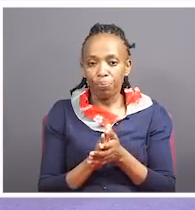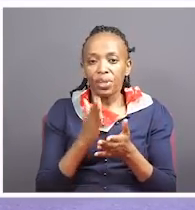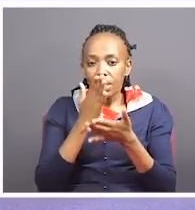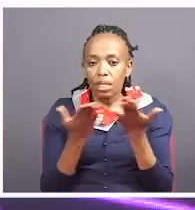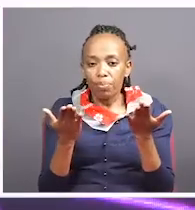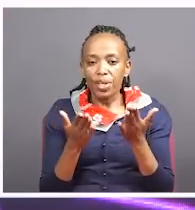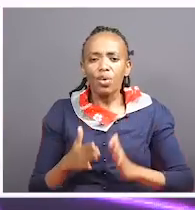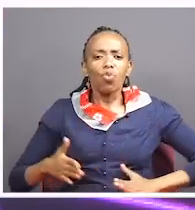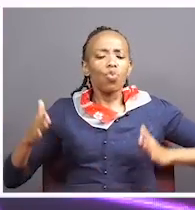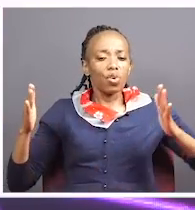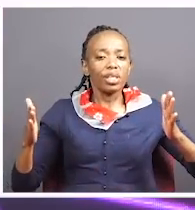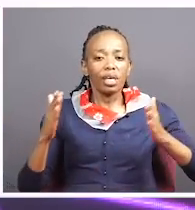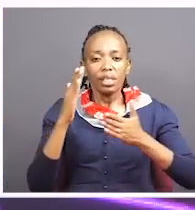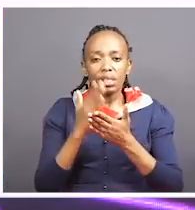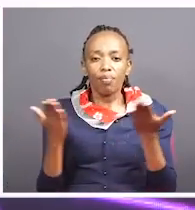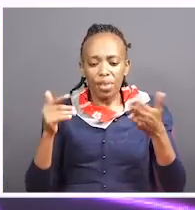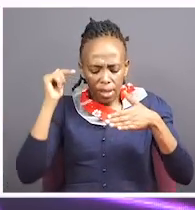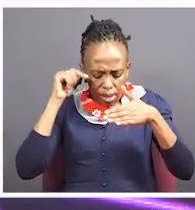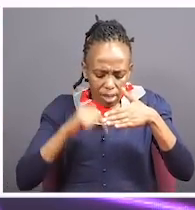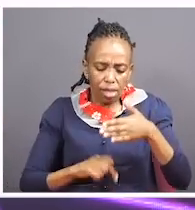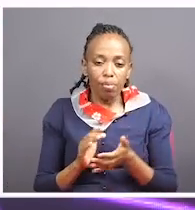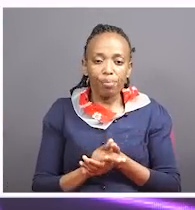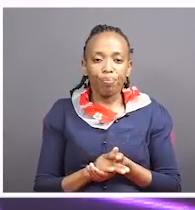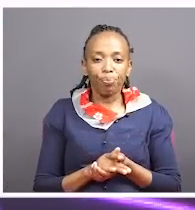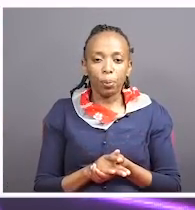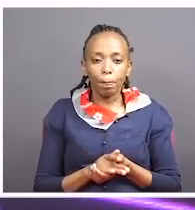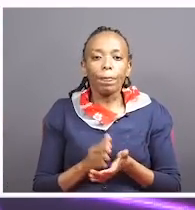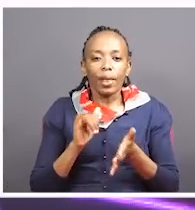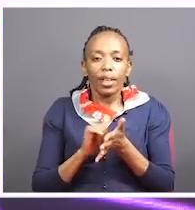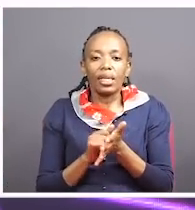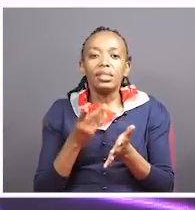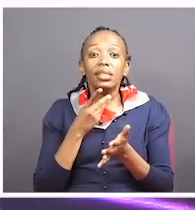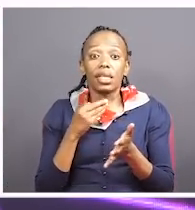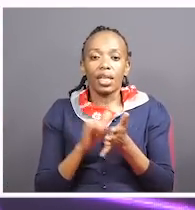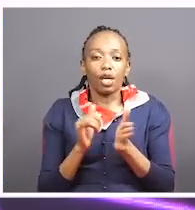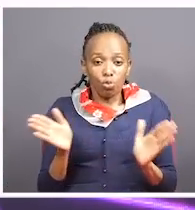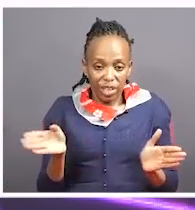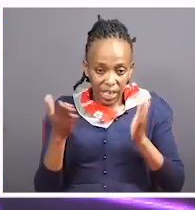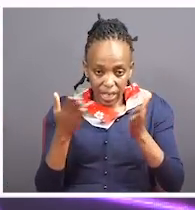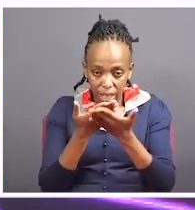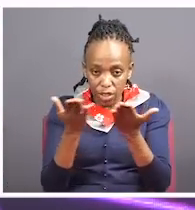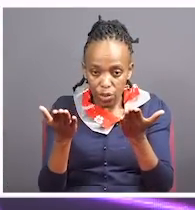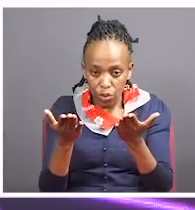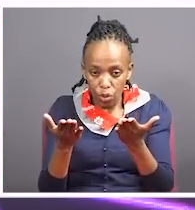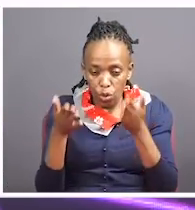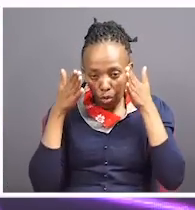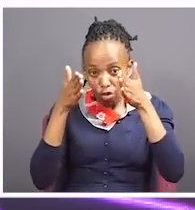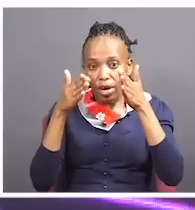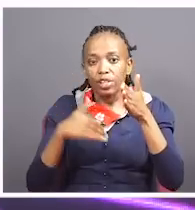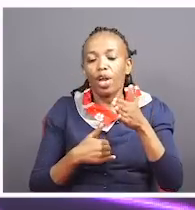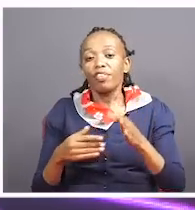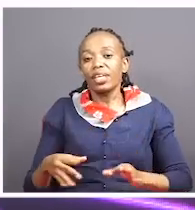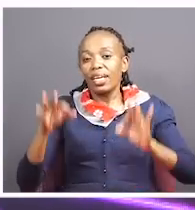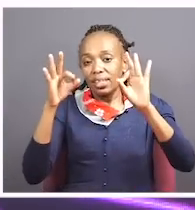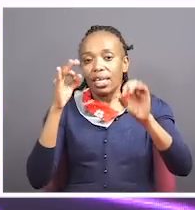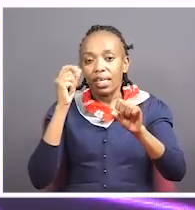better, something greater, something deeper. It is that desire that will drive you to have